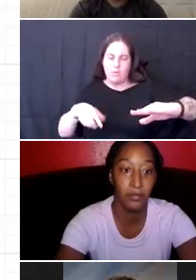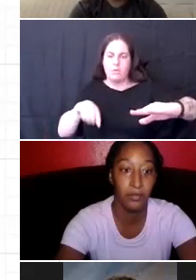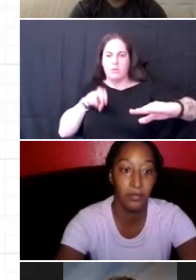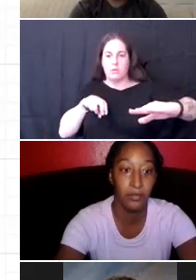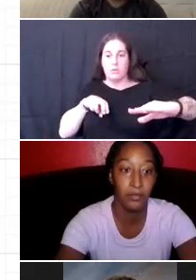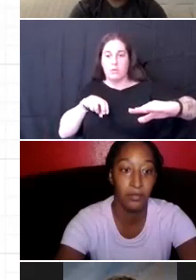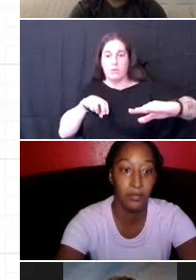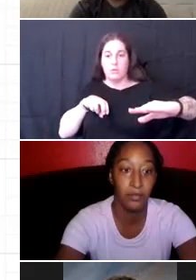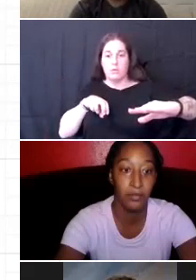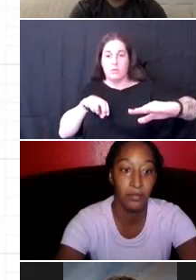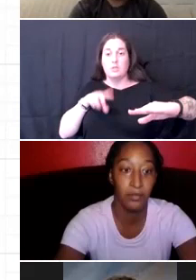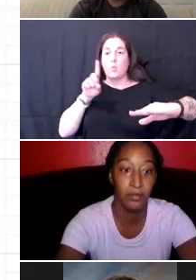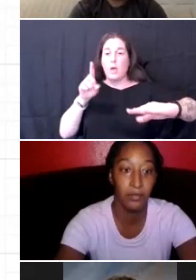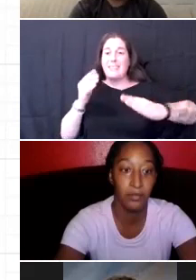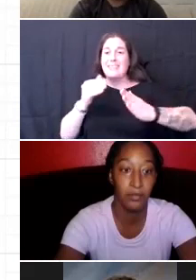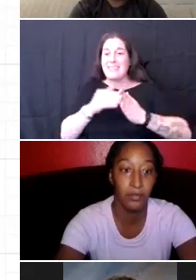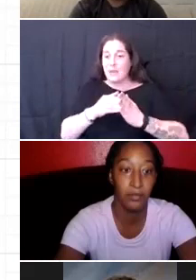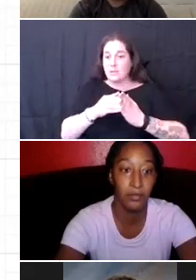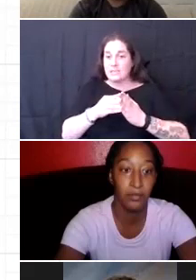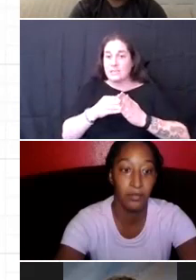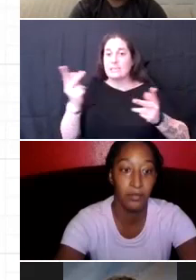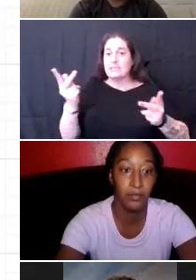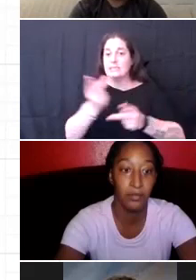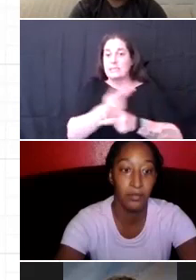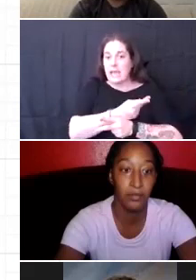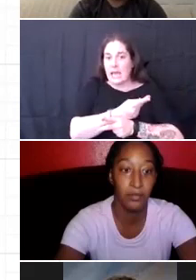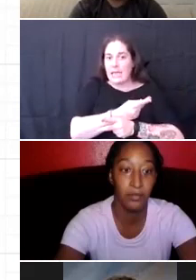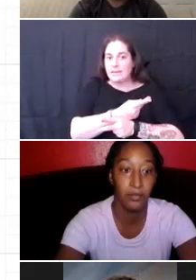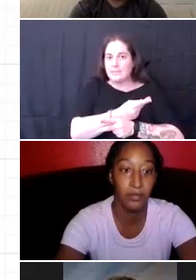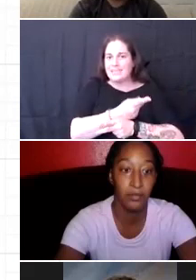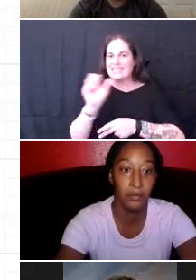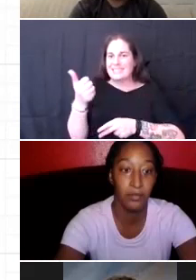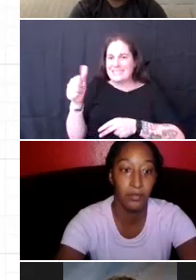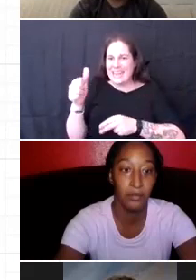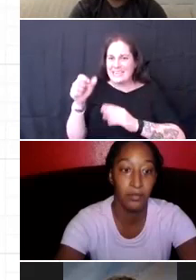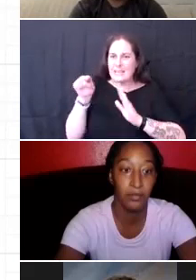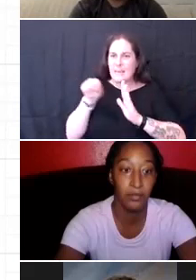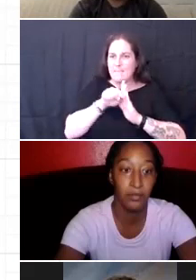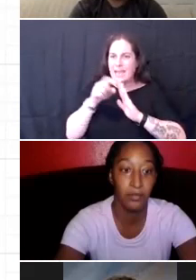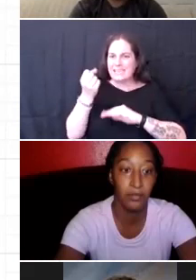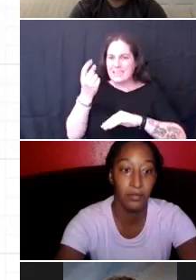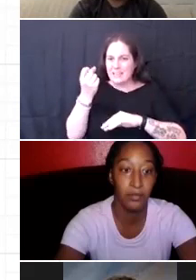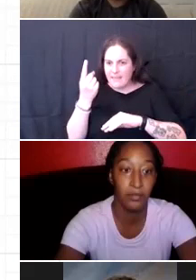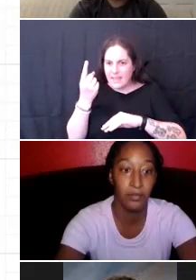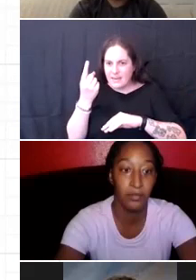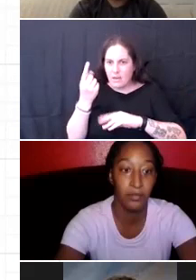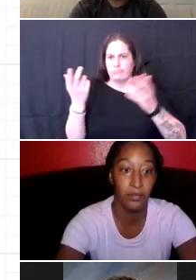1,000. 1,000 times this 10 to the minus 11 is going to be